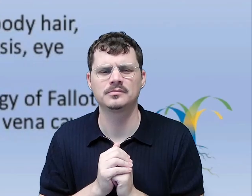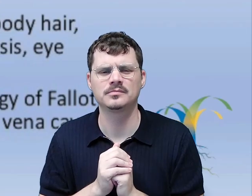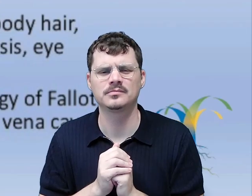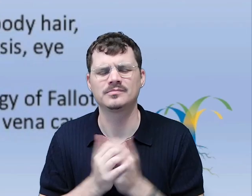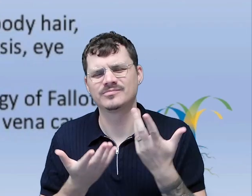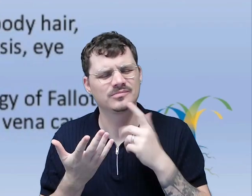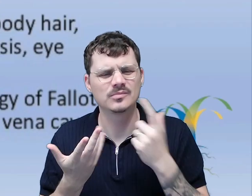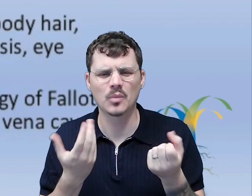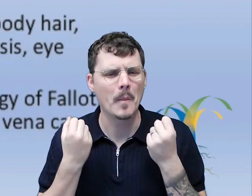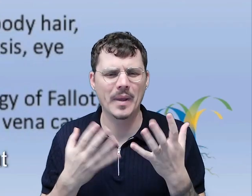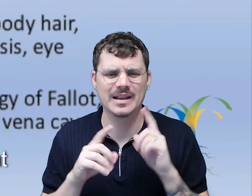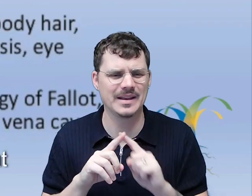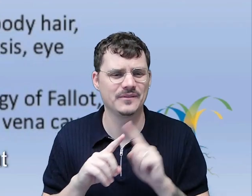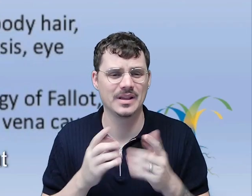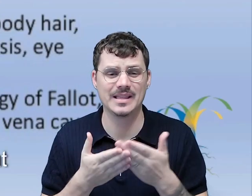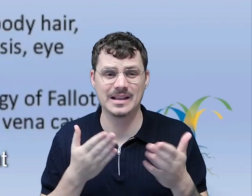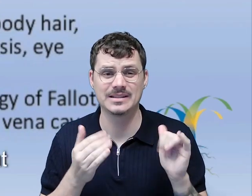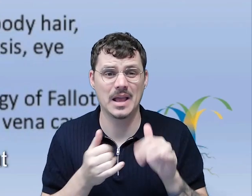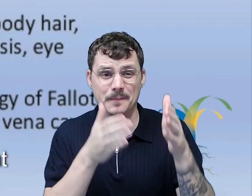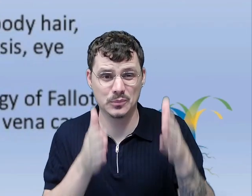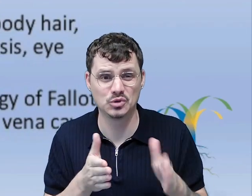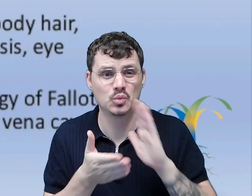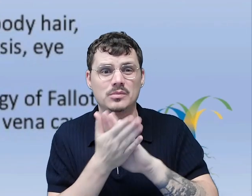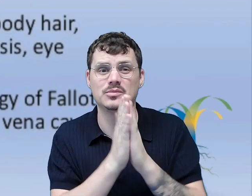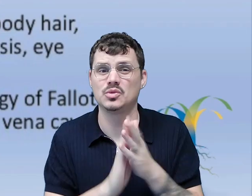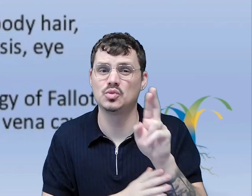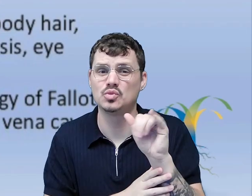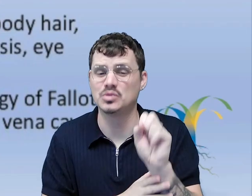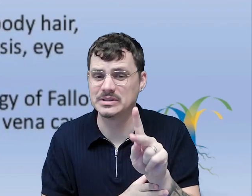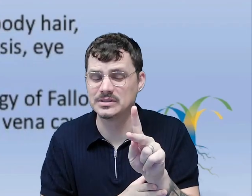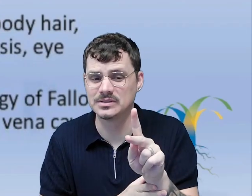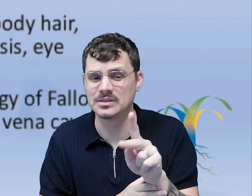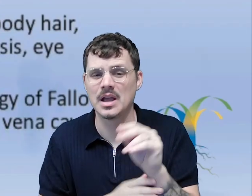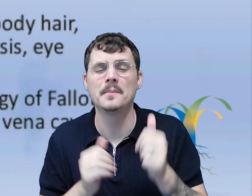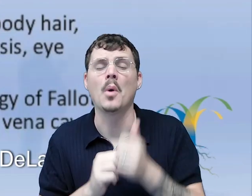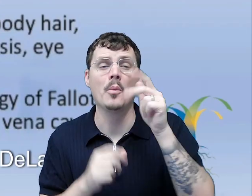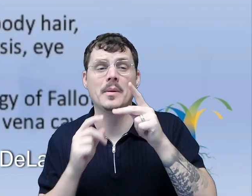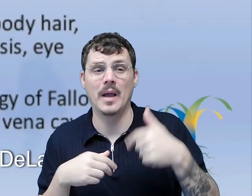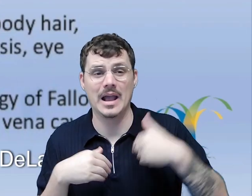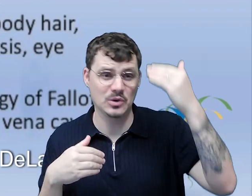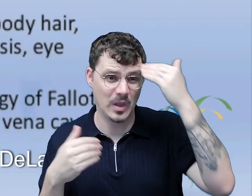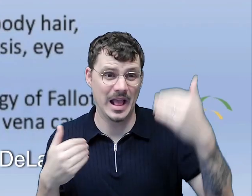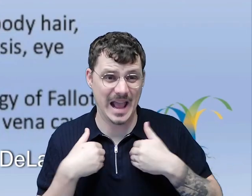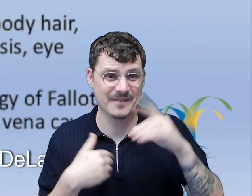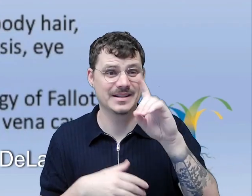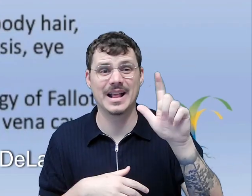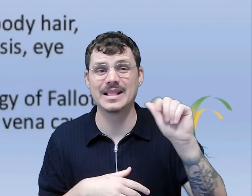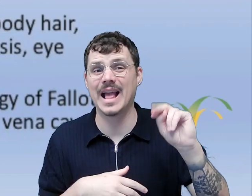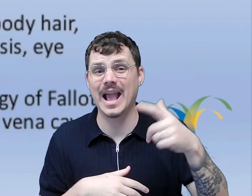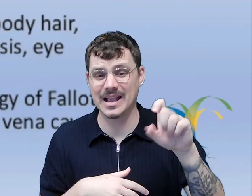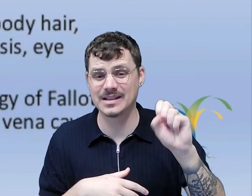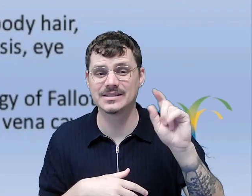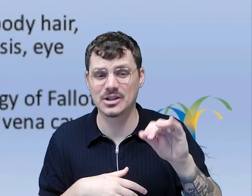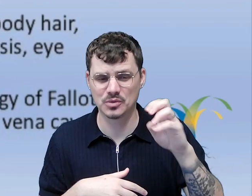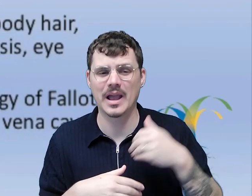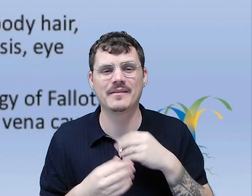because there are so many things that a person is at risk for, and most of the people I know with de Lange